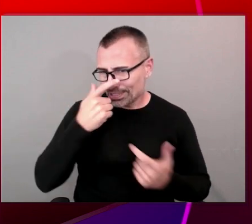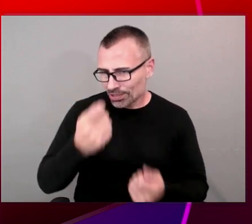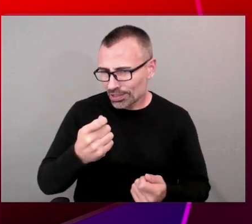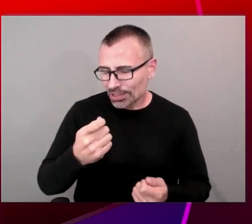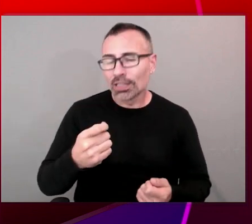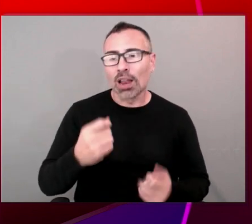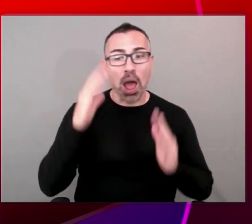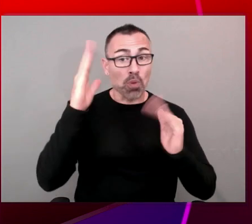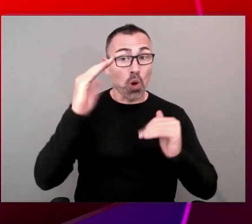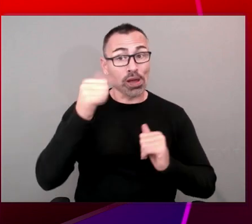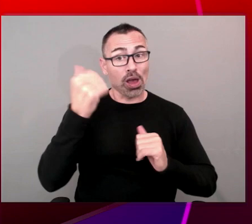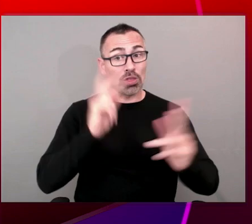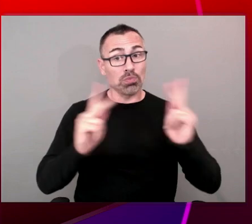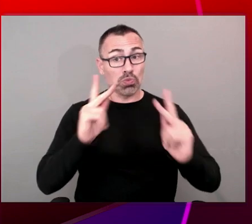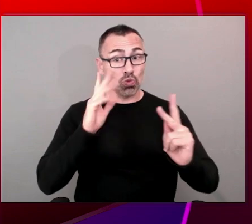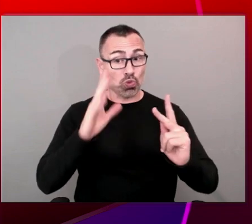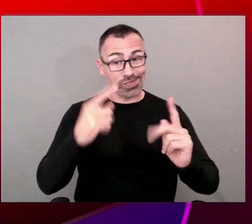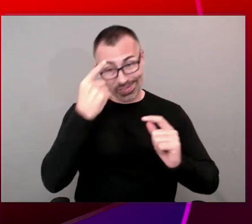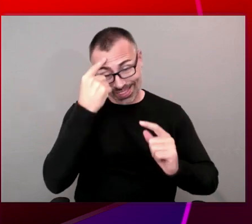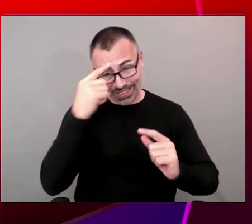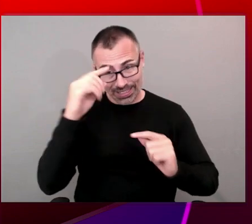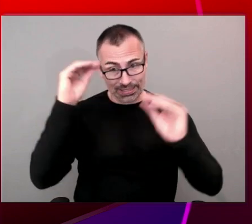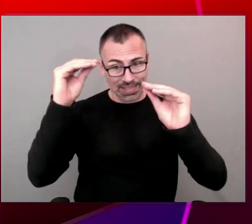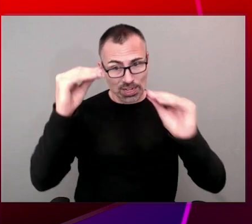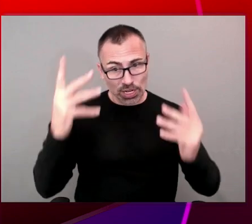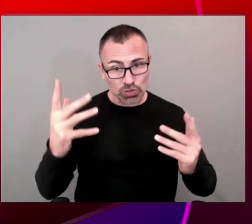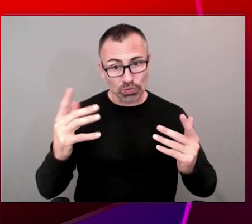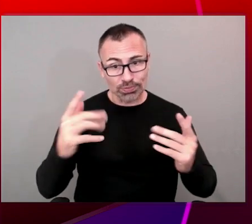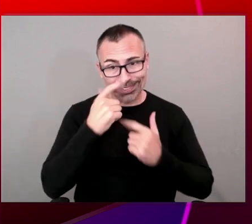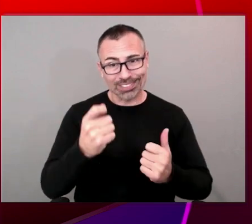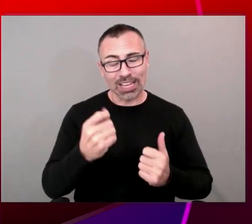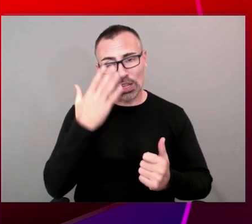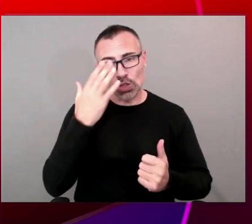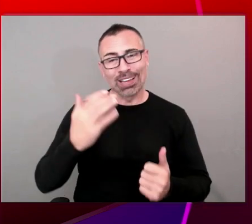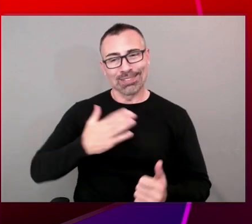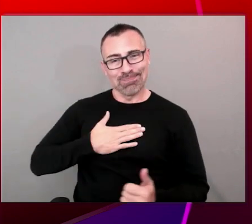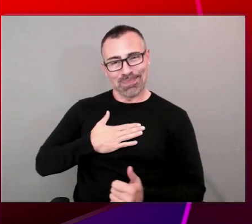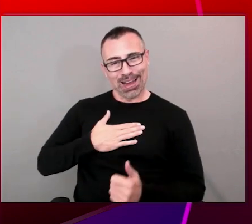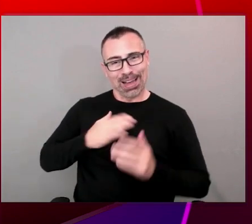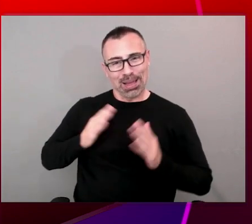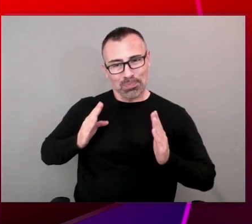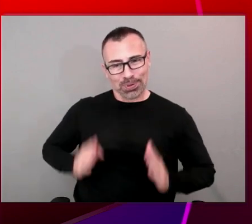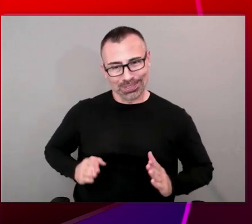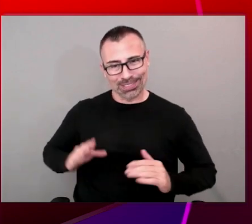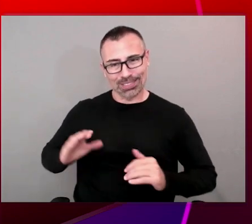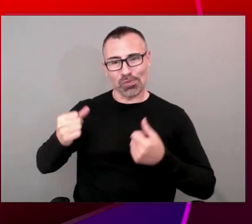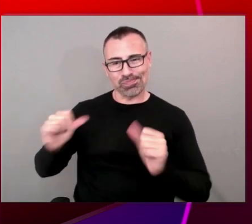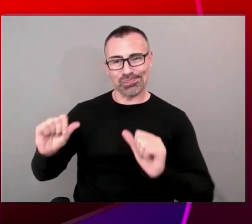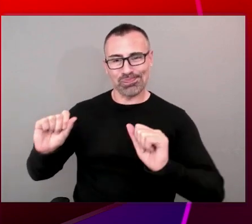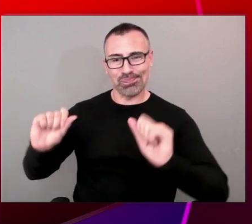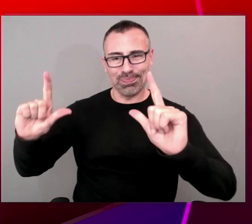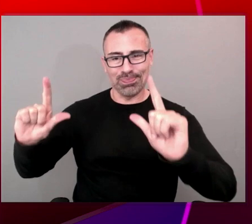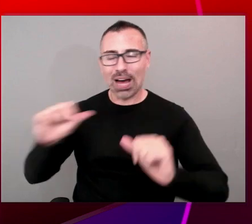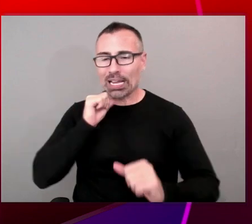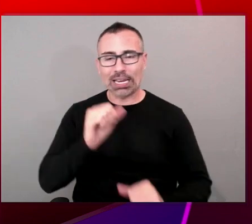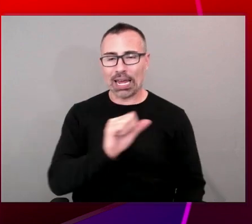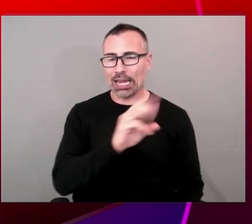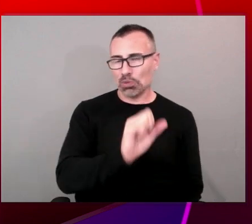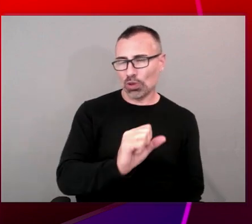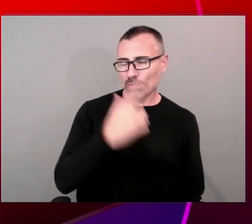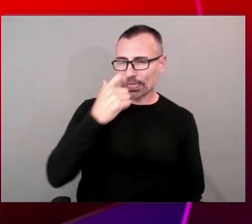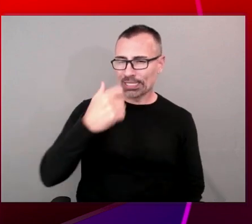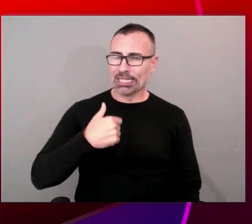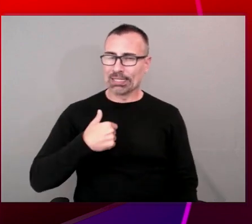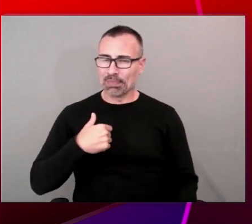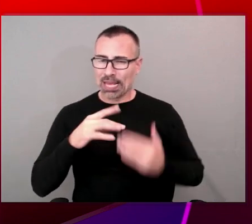well, which is why it's on my blog and not on the AWS blog, right? Because it's me taking people on a journey. So this